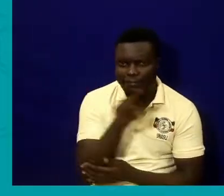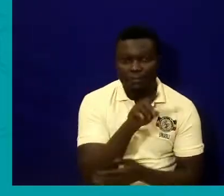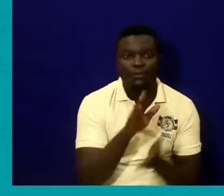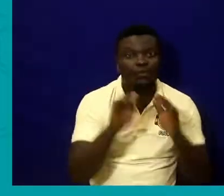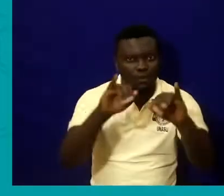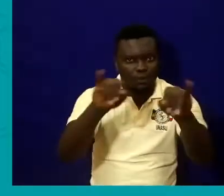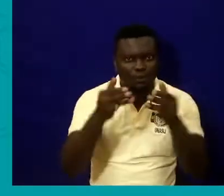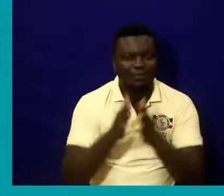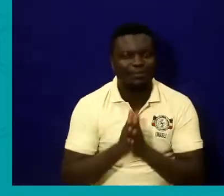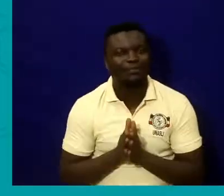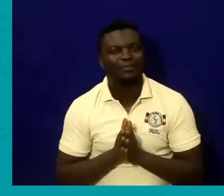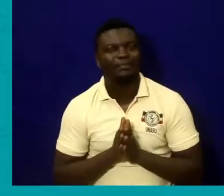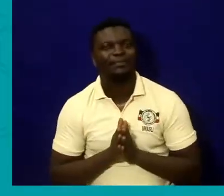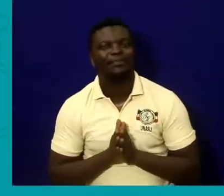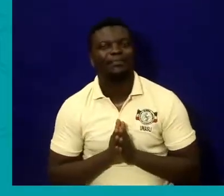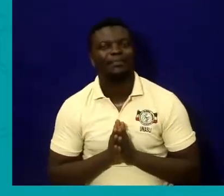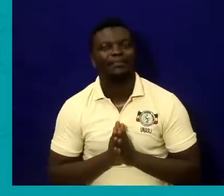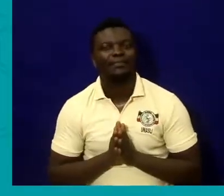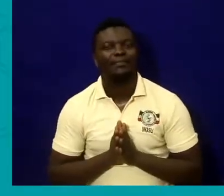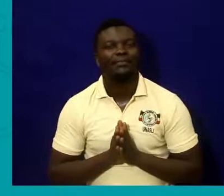Let us try.